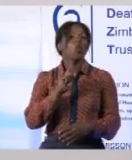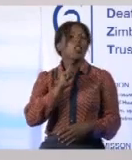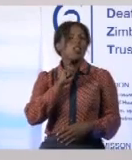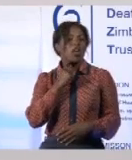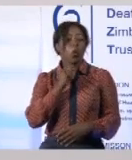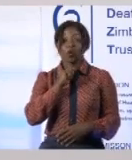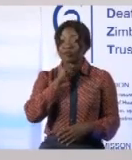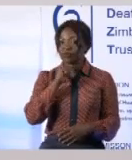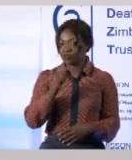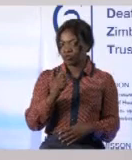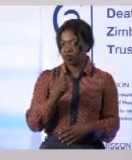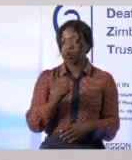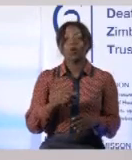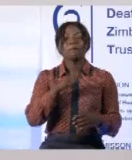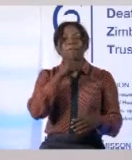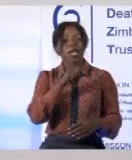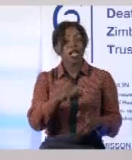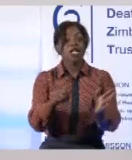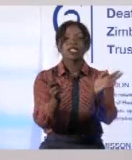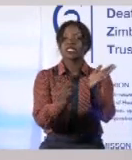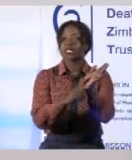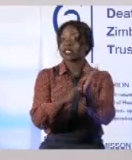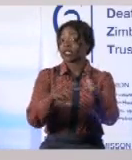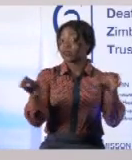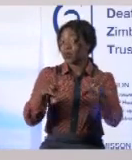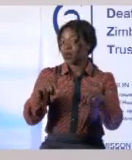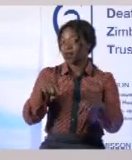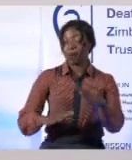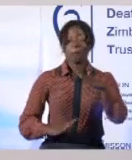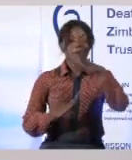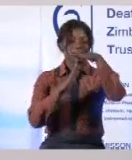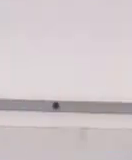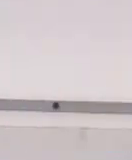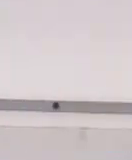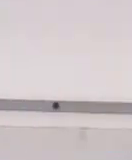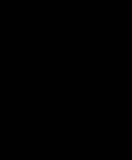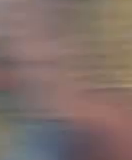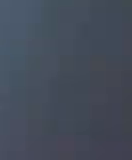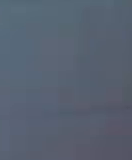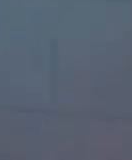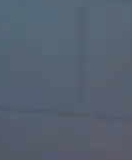the existence of male sex work, we're taking a break and we'll be right back.